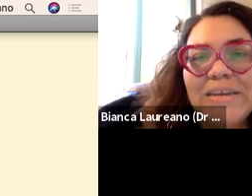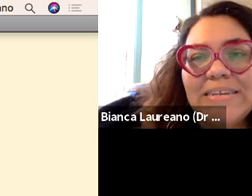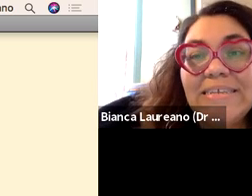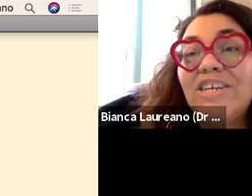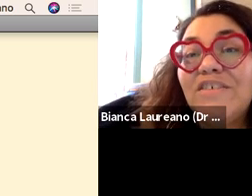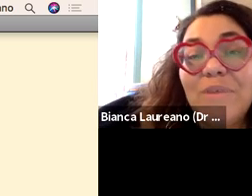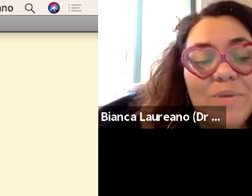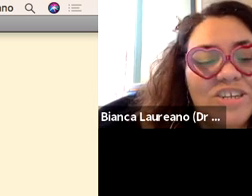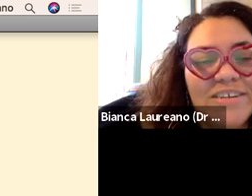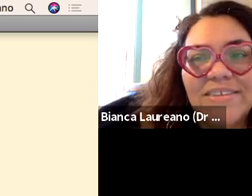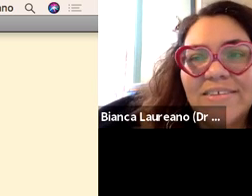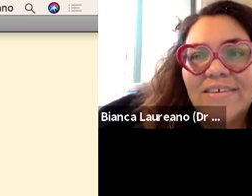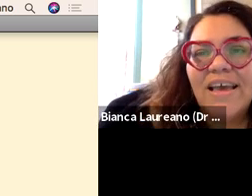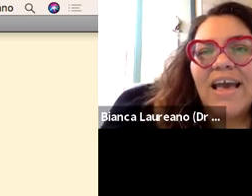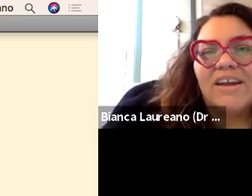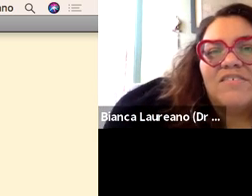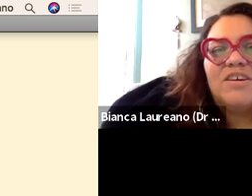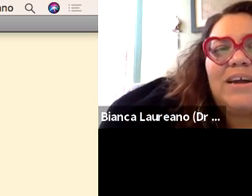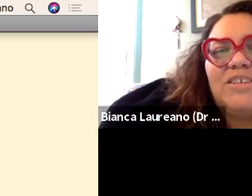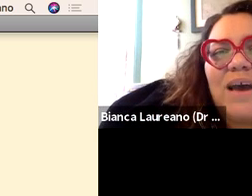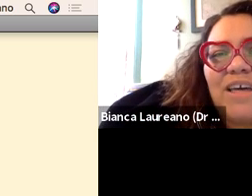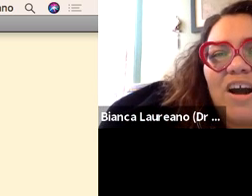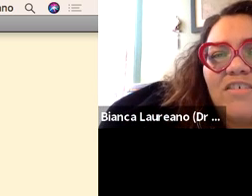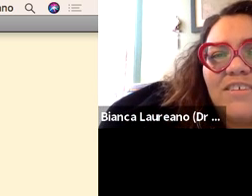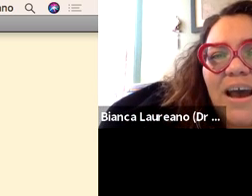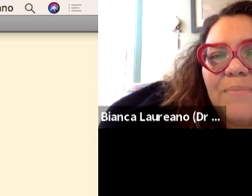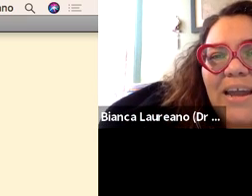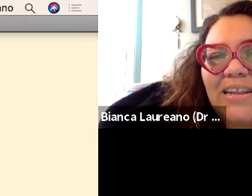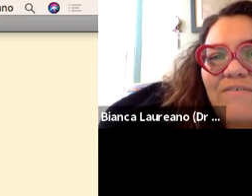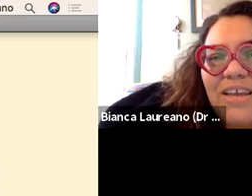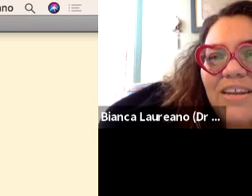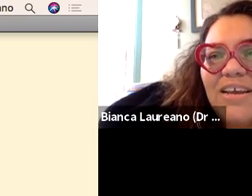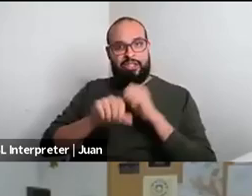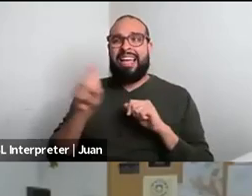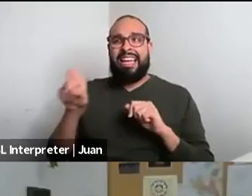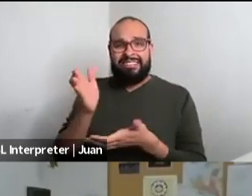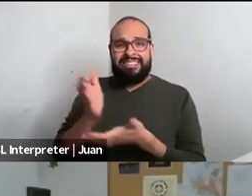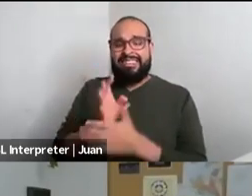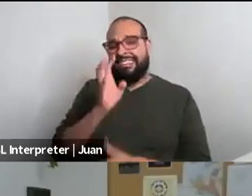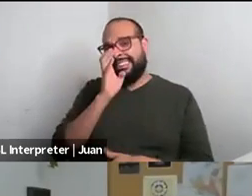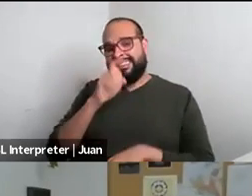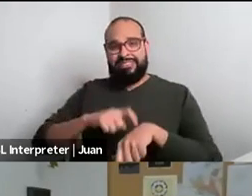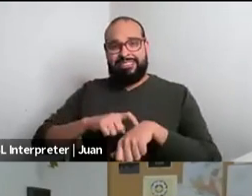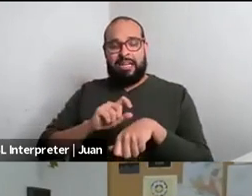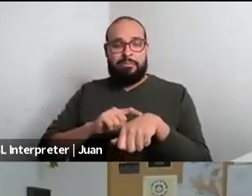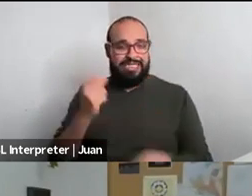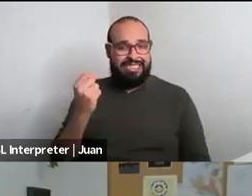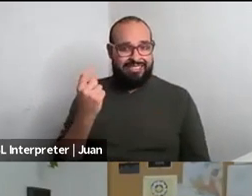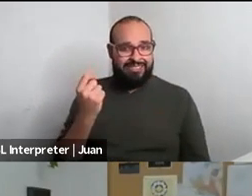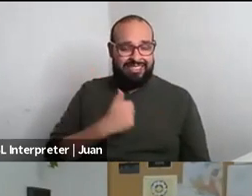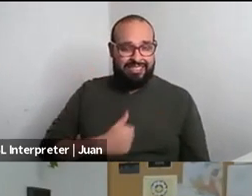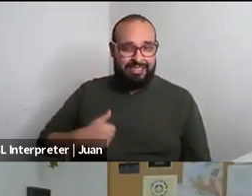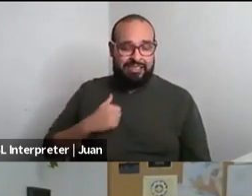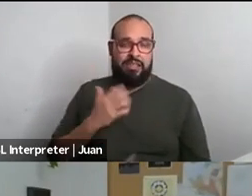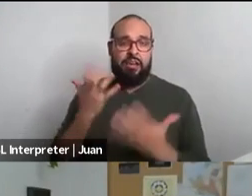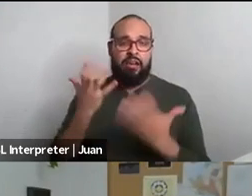so that we can see each other if we have questions. And also, I do have that hard stop at 11. So I just wanted to remind people